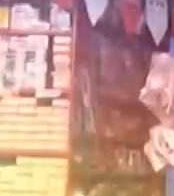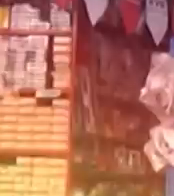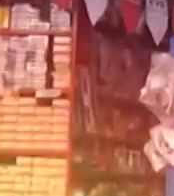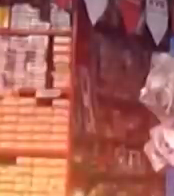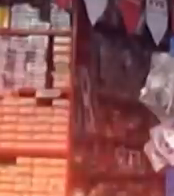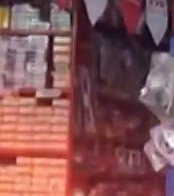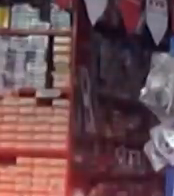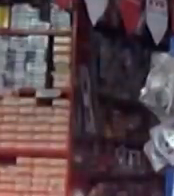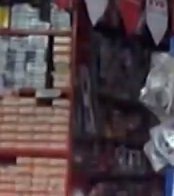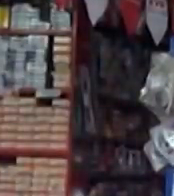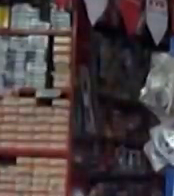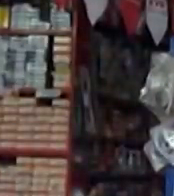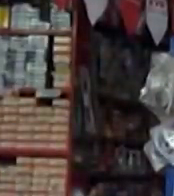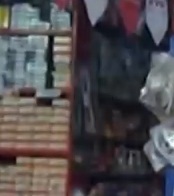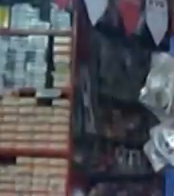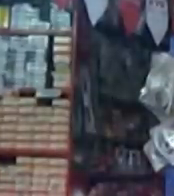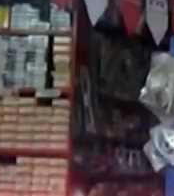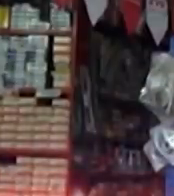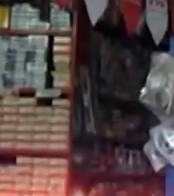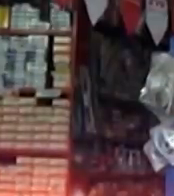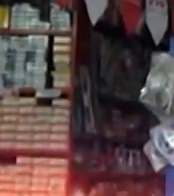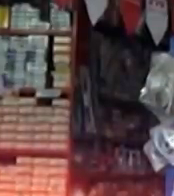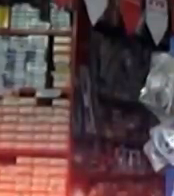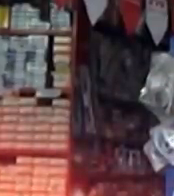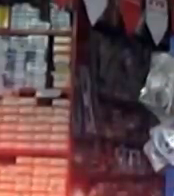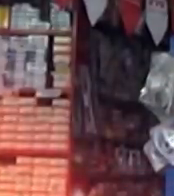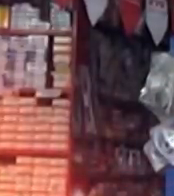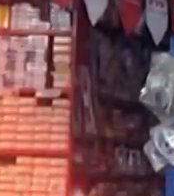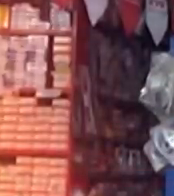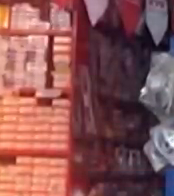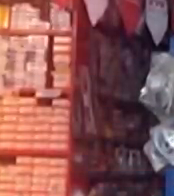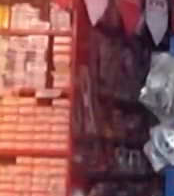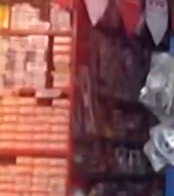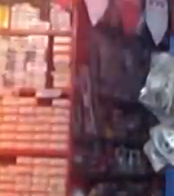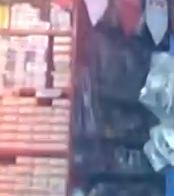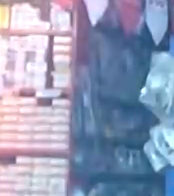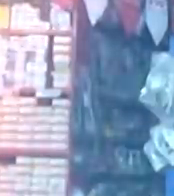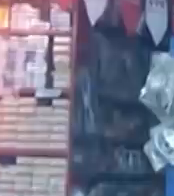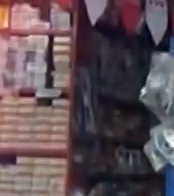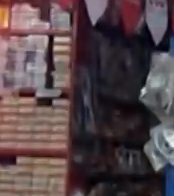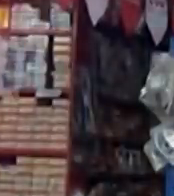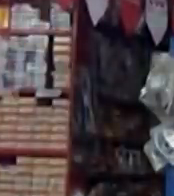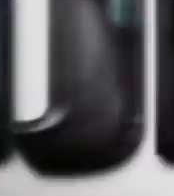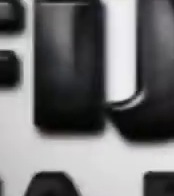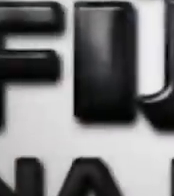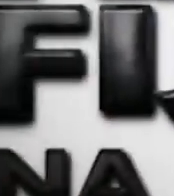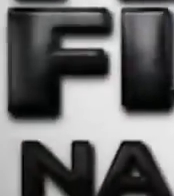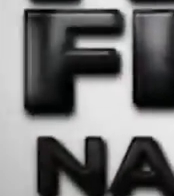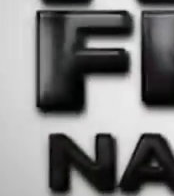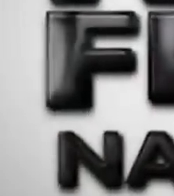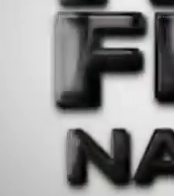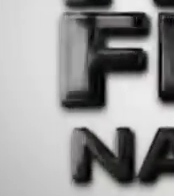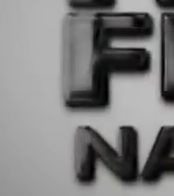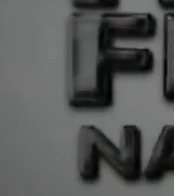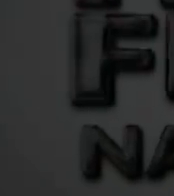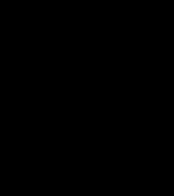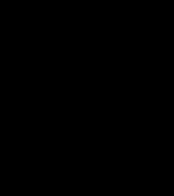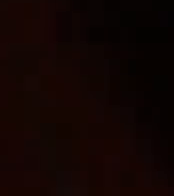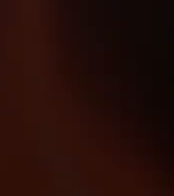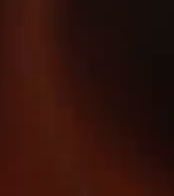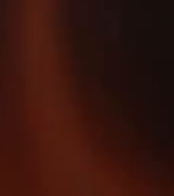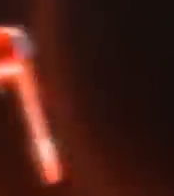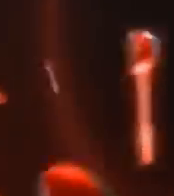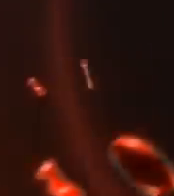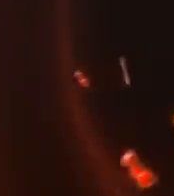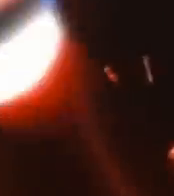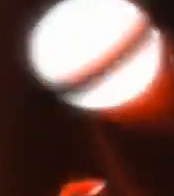Pula nadang bawa prosesan kerse, gor keraki, do televisi ono barong na Radio Fiji One, nandomo ibit. Radio Fiji One, nandomo ibit.